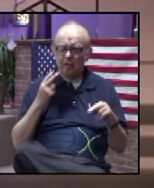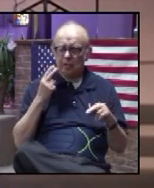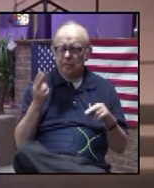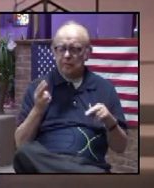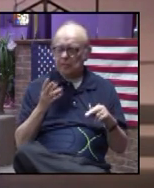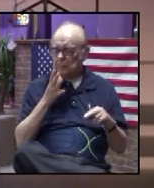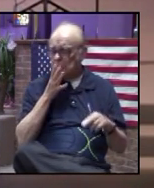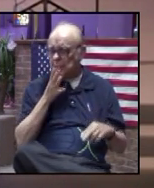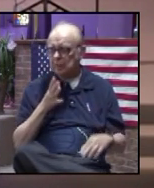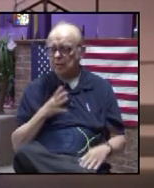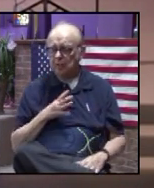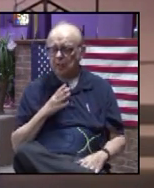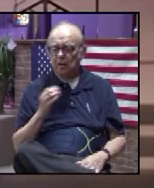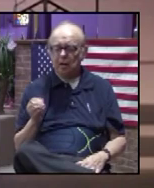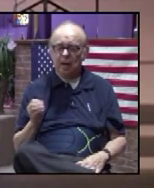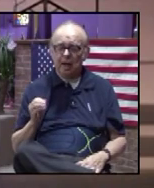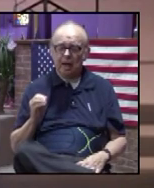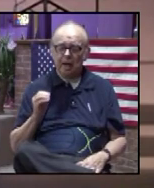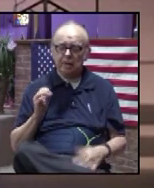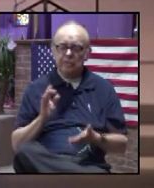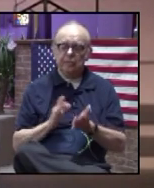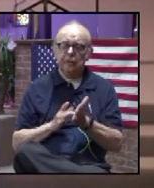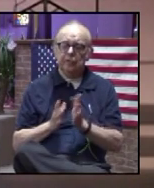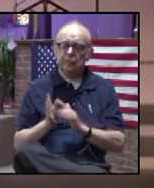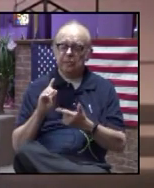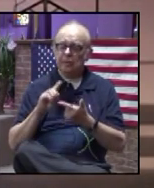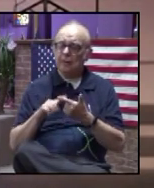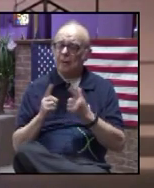women and his friends.